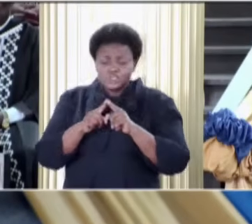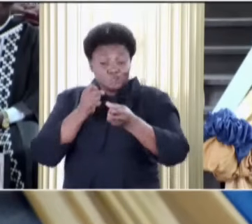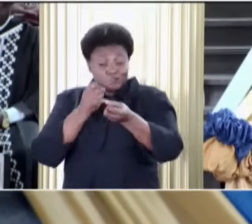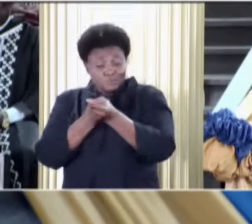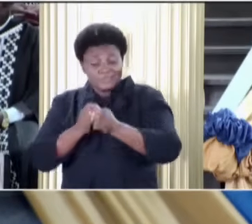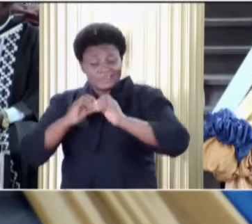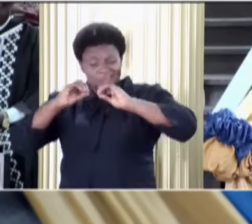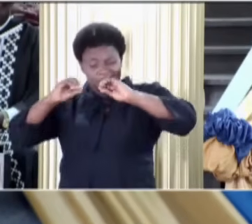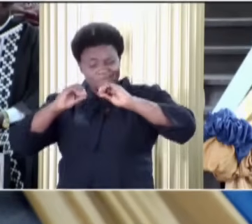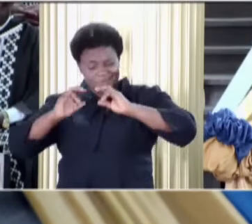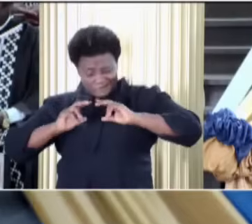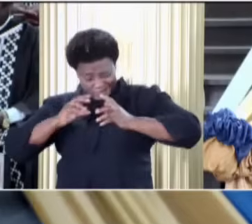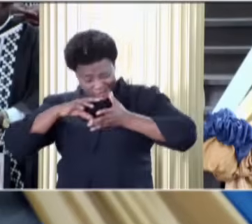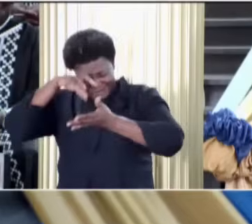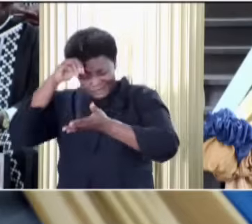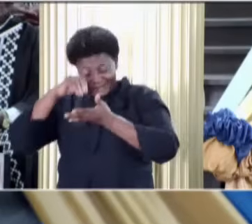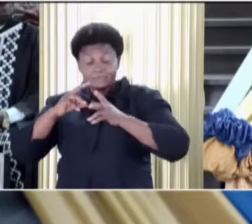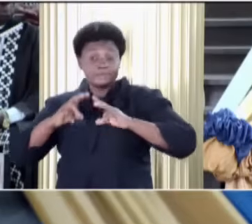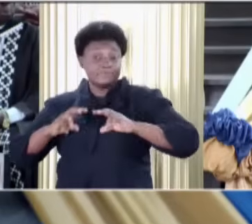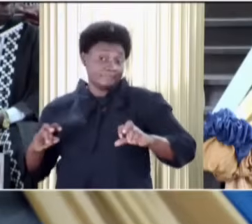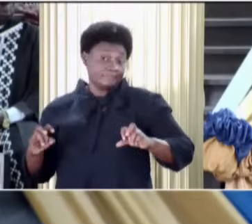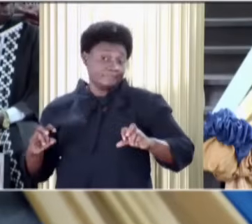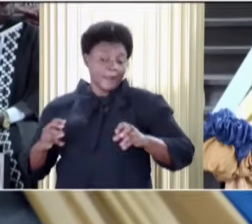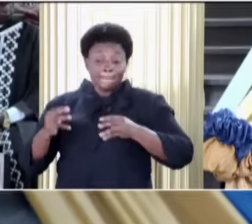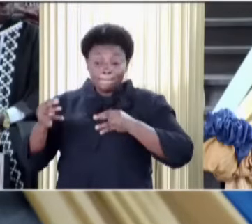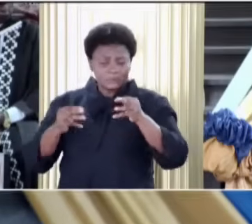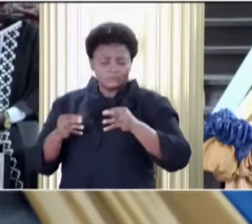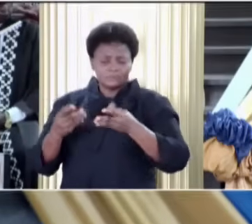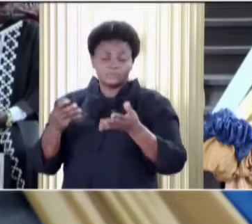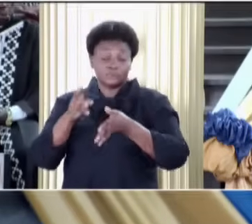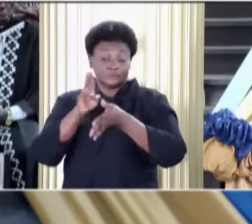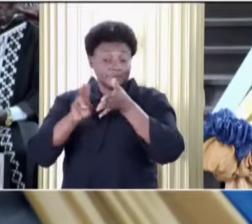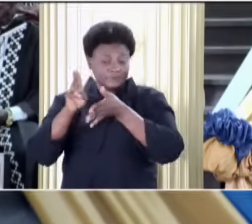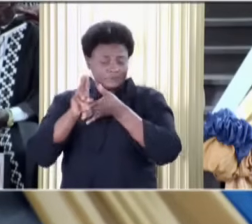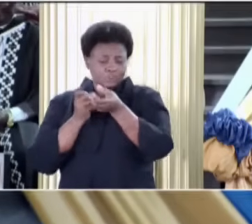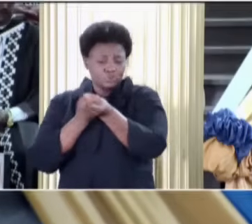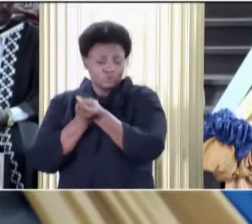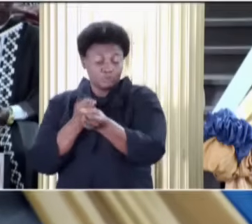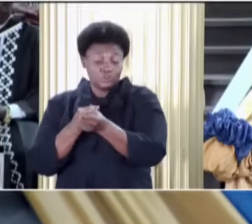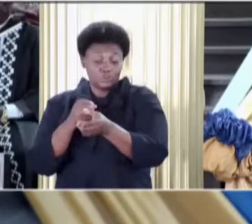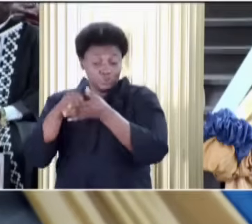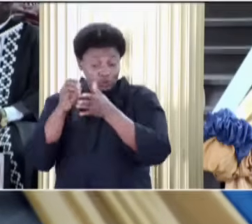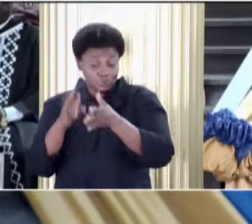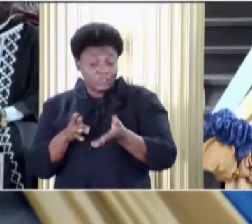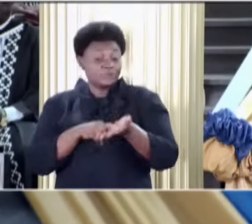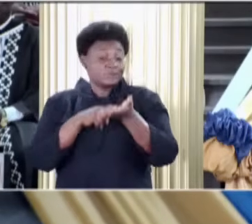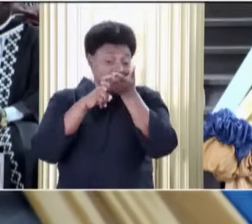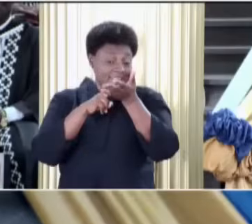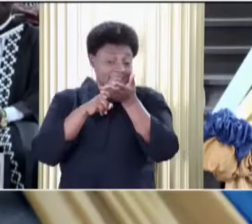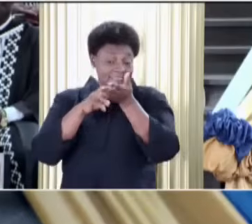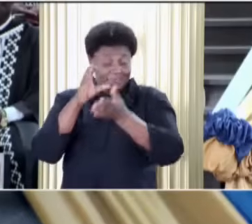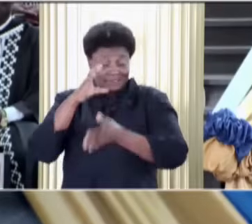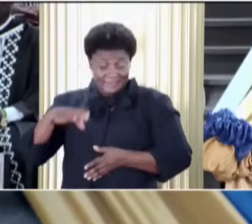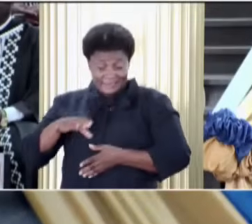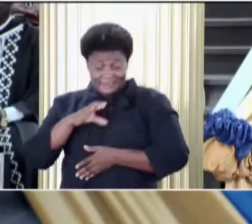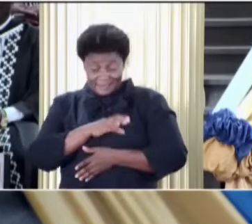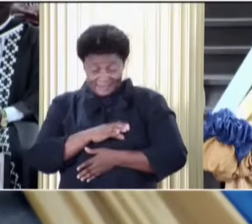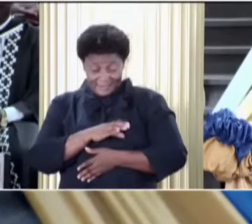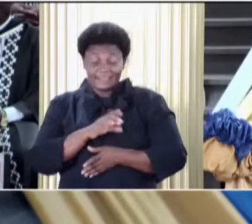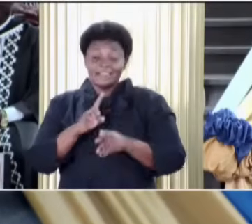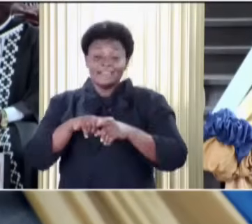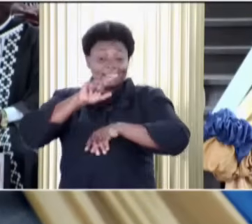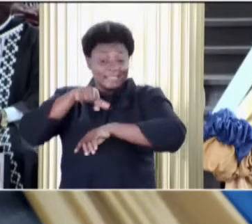and research. Management of the university has supported the Students' Representative Council and Graduate